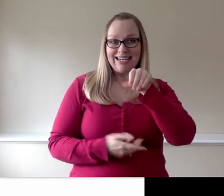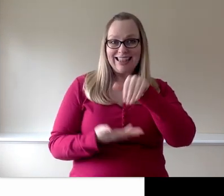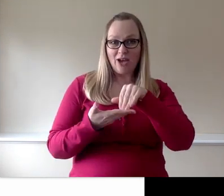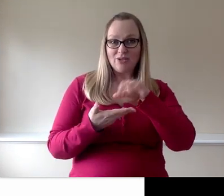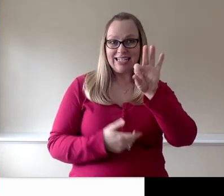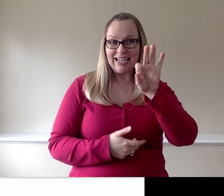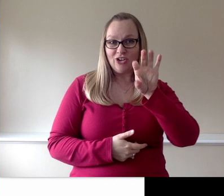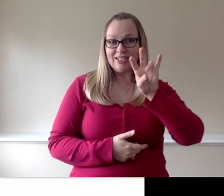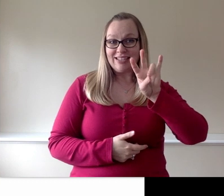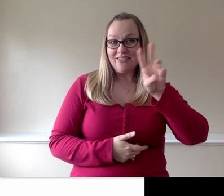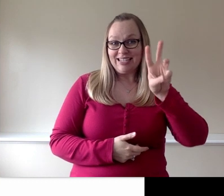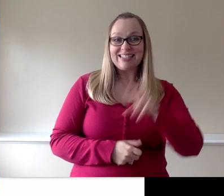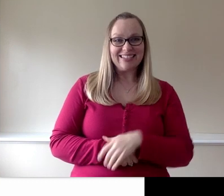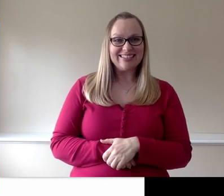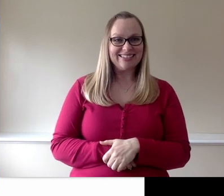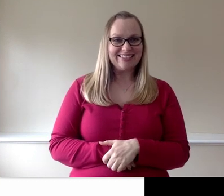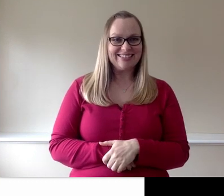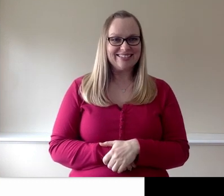190,976.